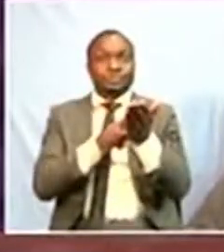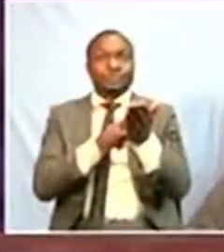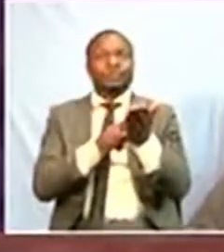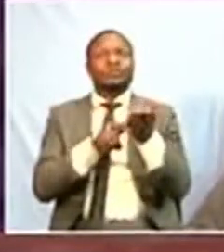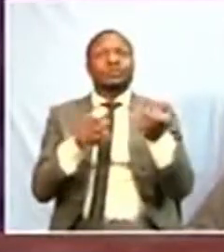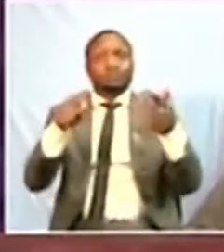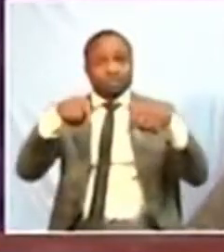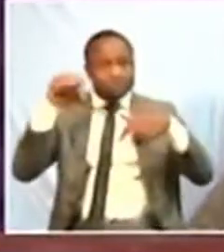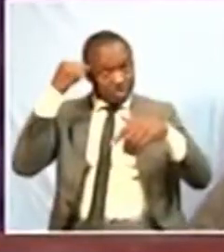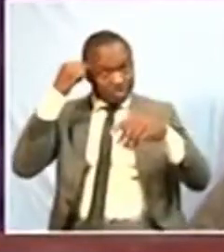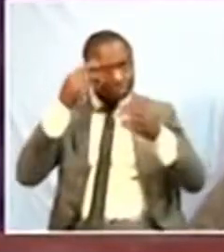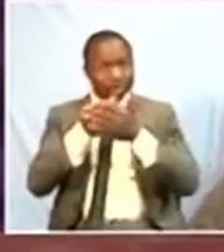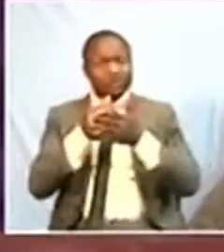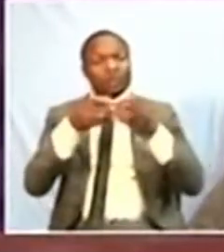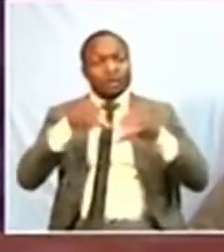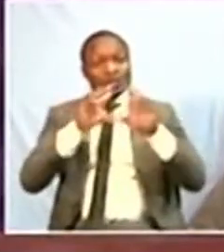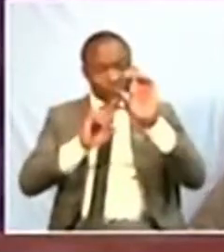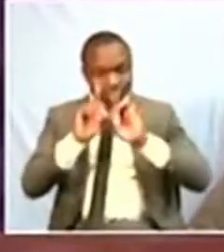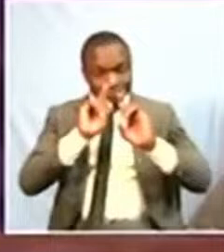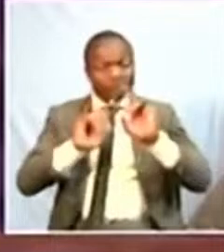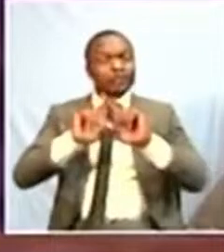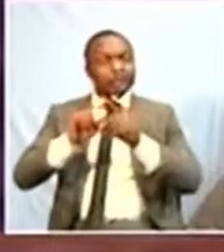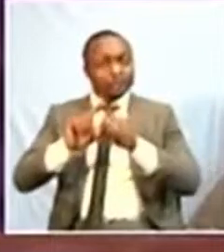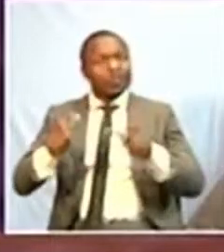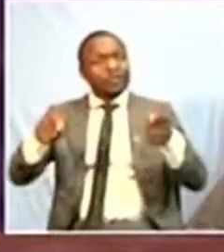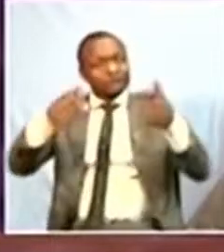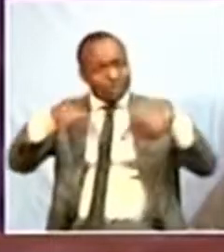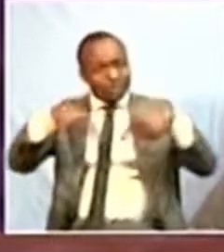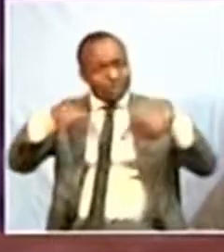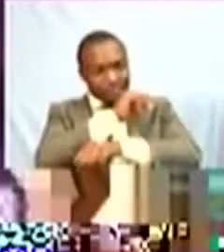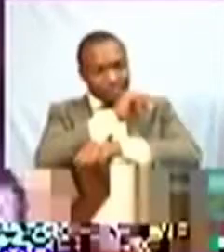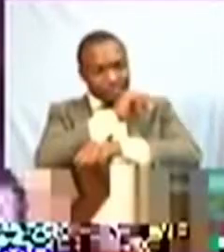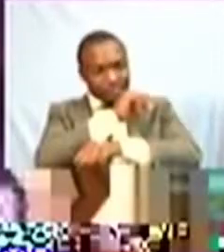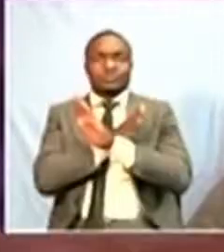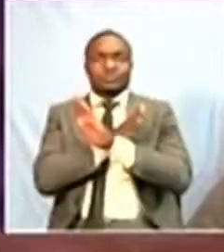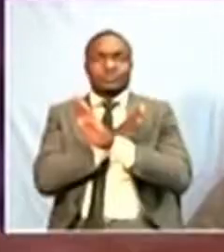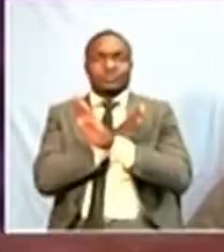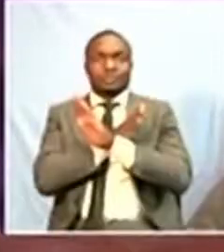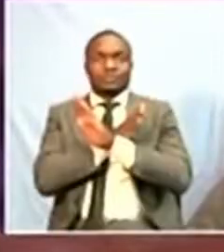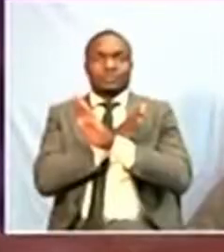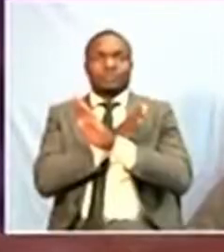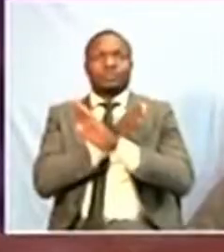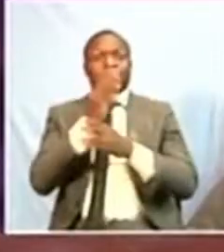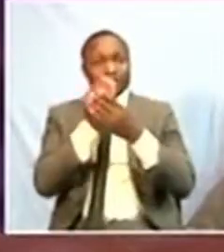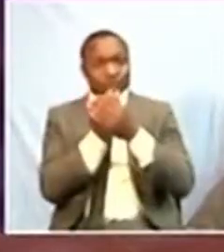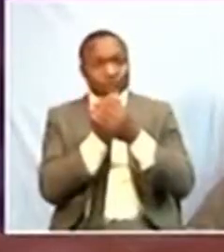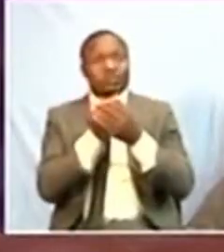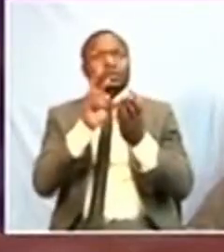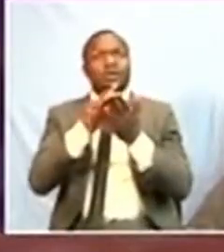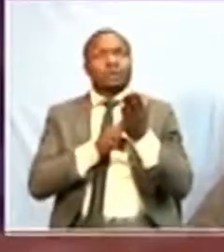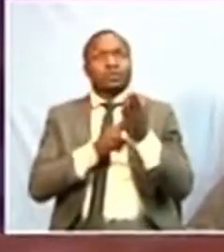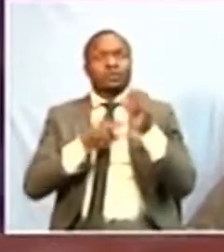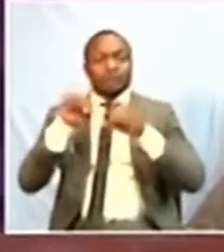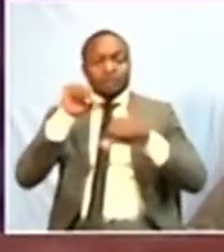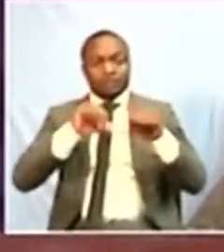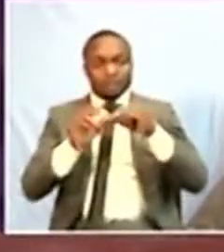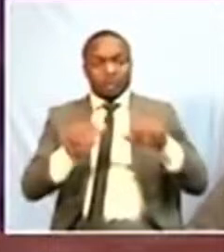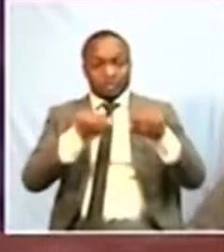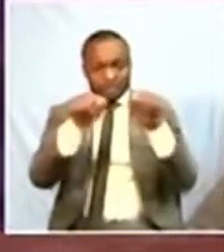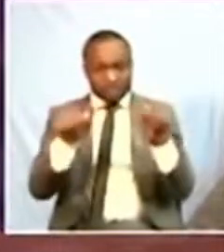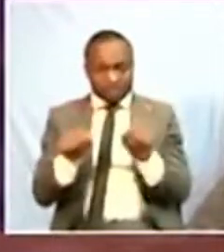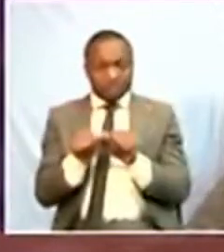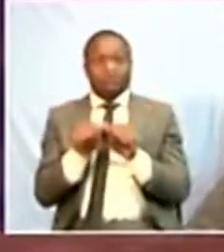Committee. Remember, they keep on interacting with these various local authorities across the city on the consideration of the report of the Auditor General on